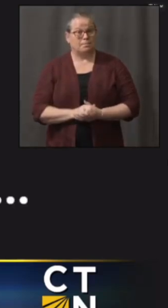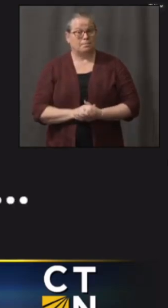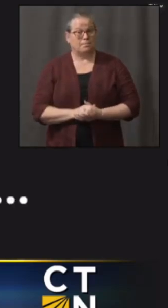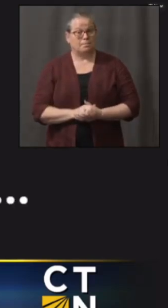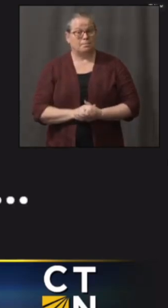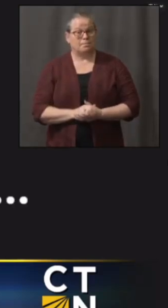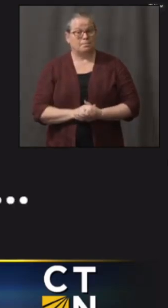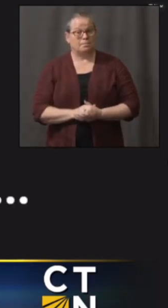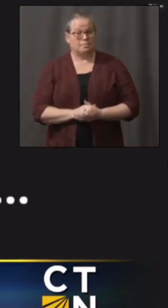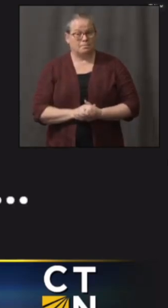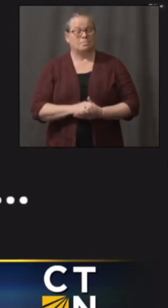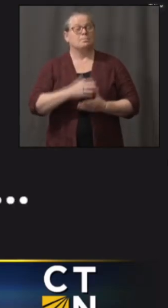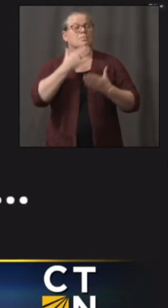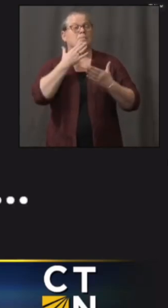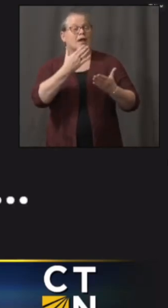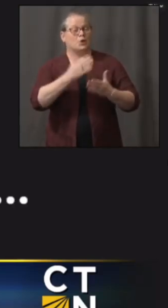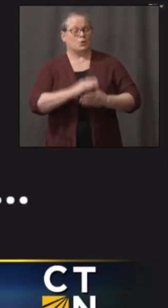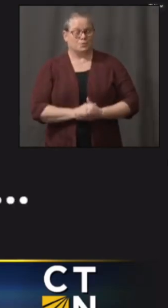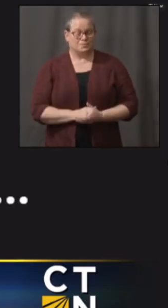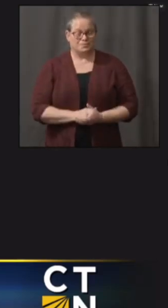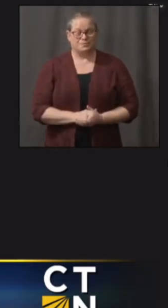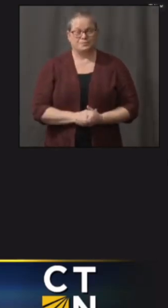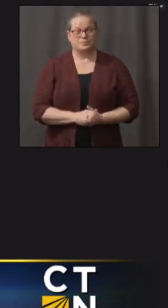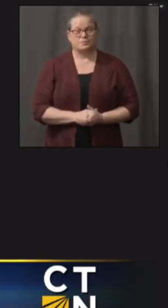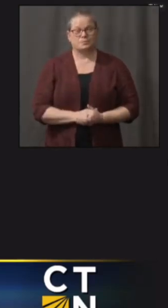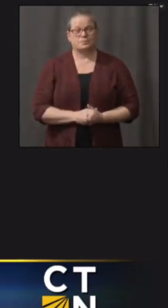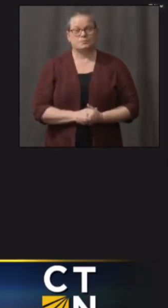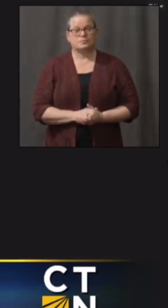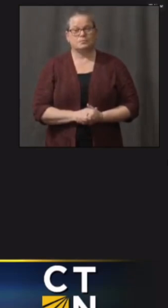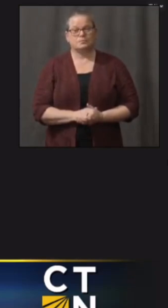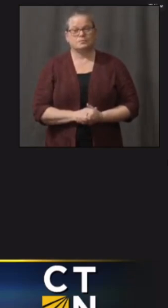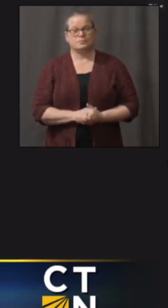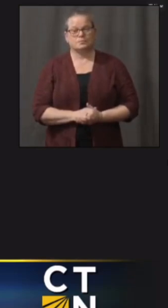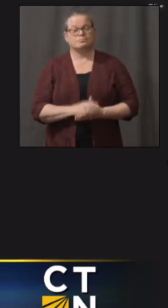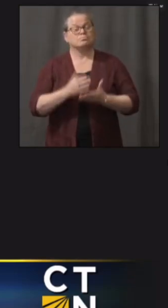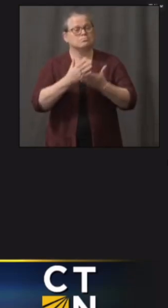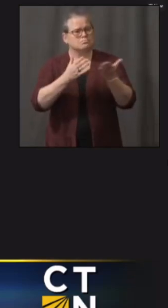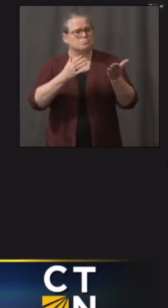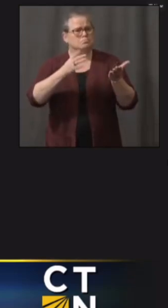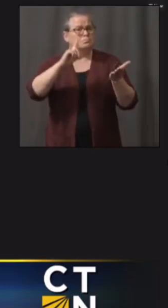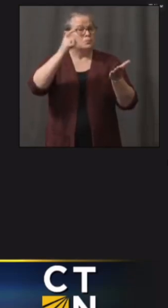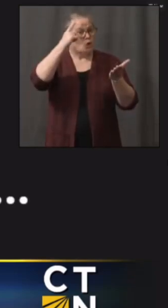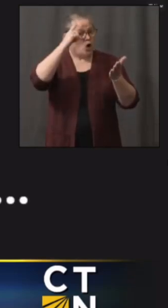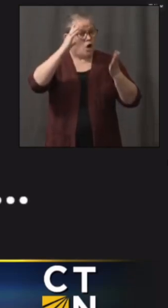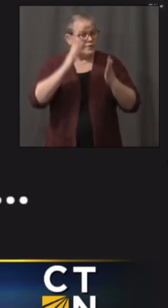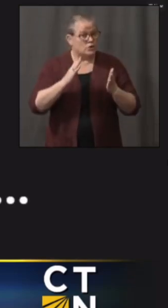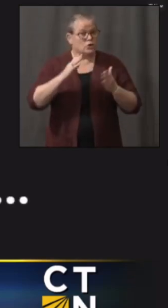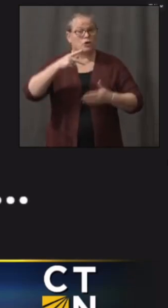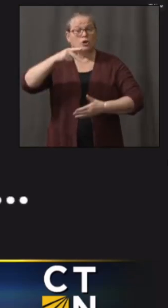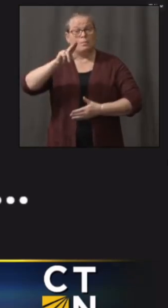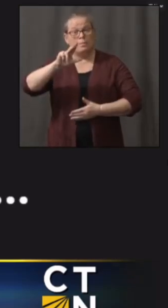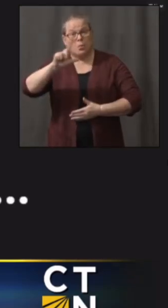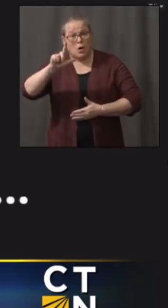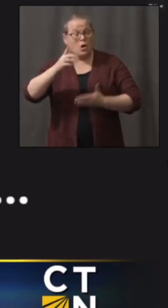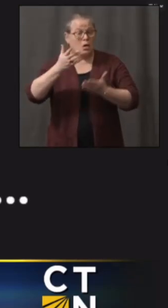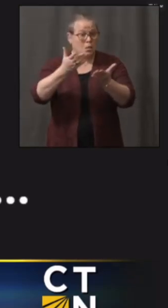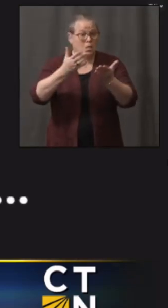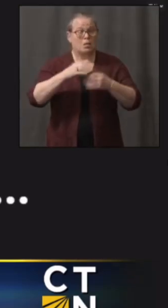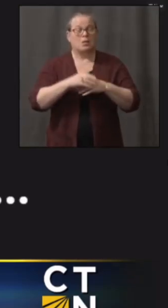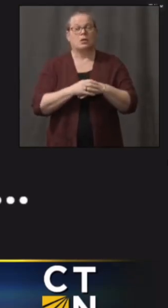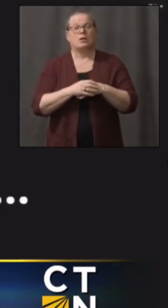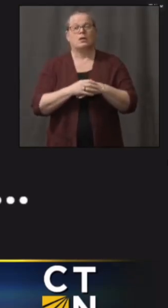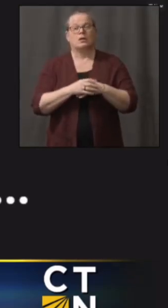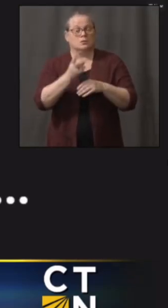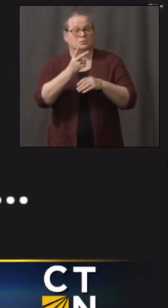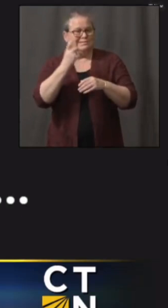Thank you, Matt. Gentlemen, Paul and Governor, I know you talked a little bit about